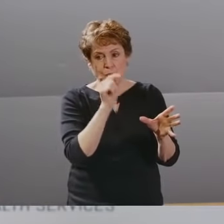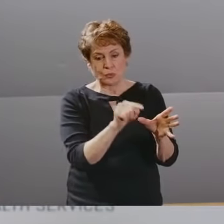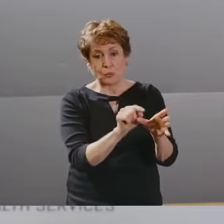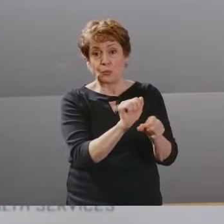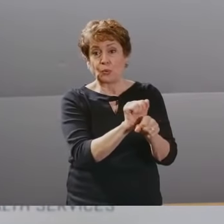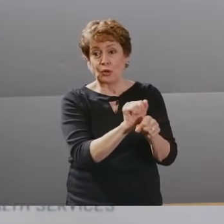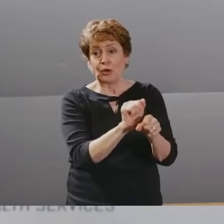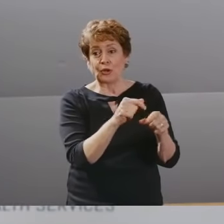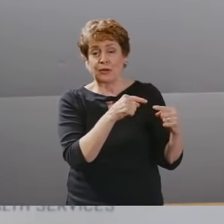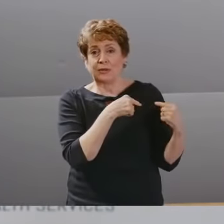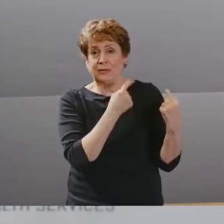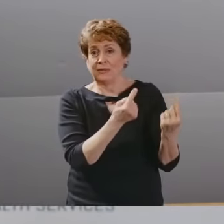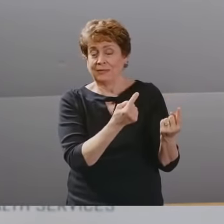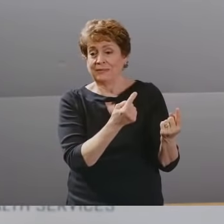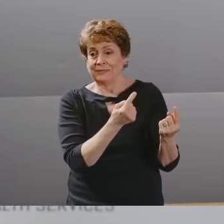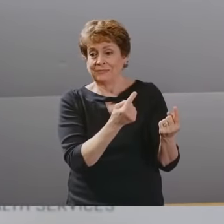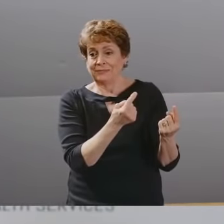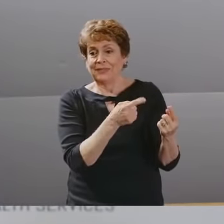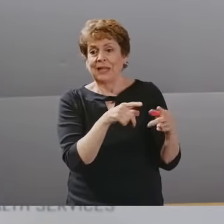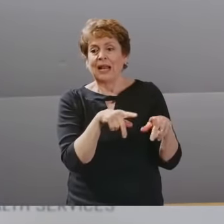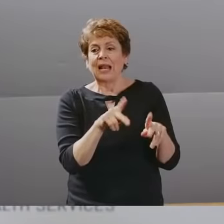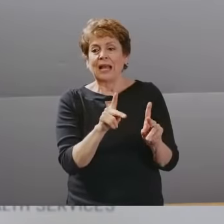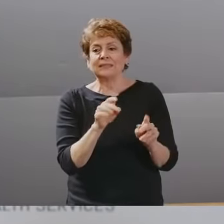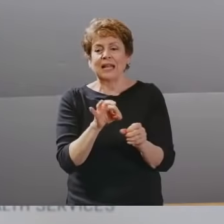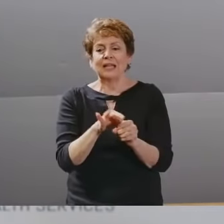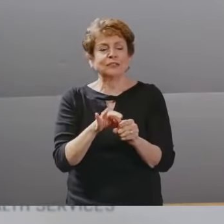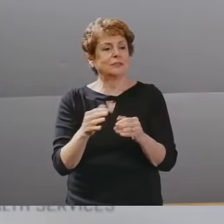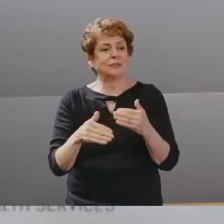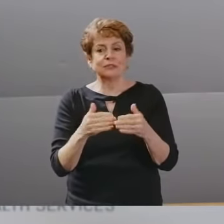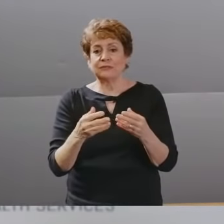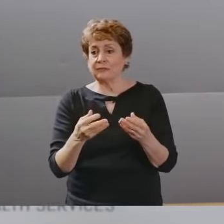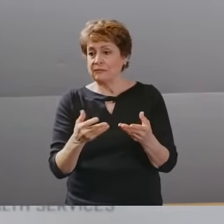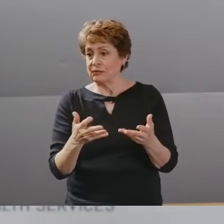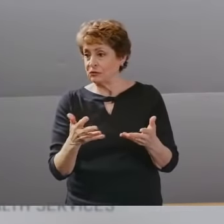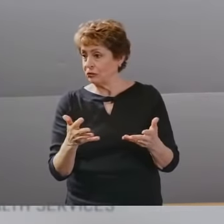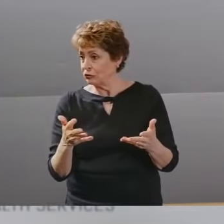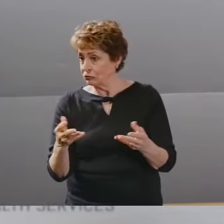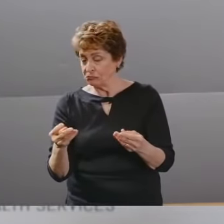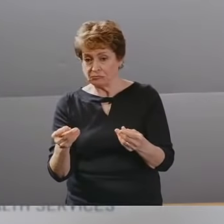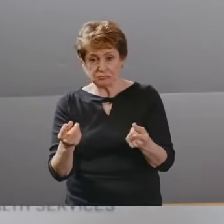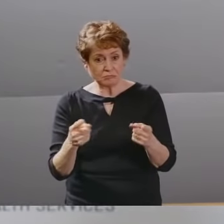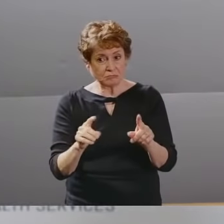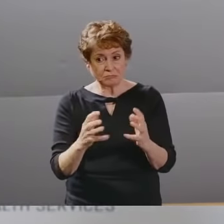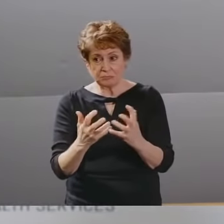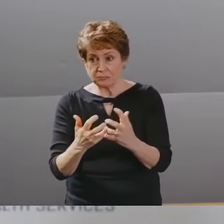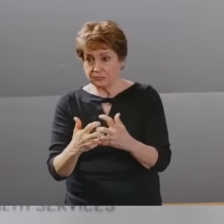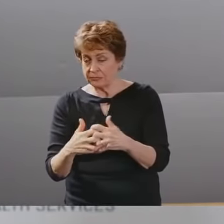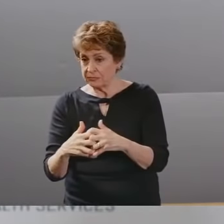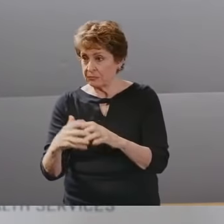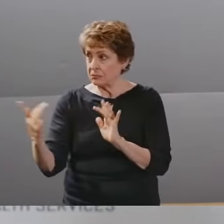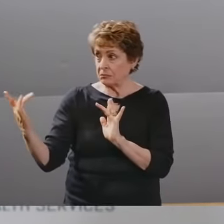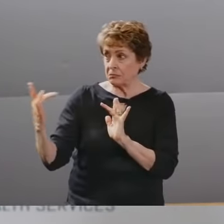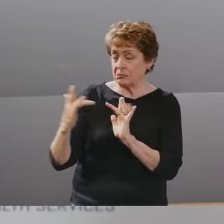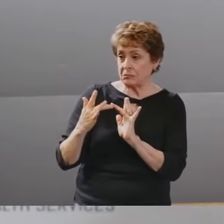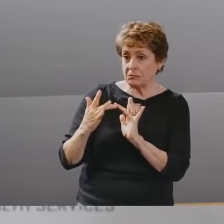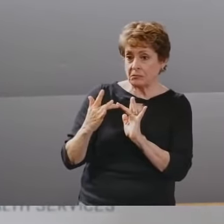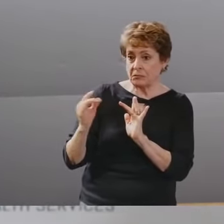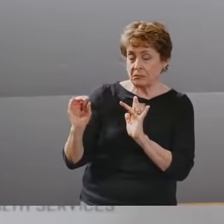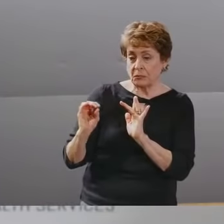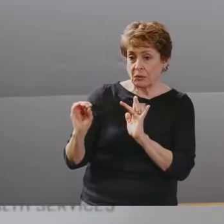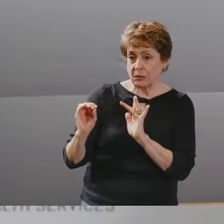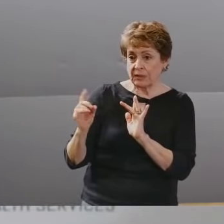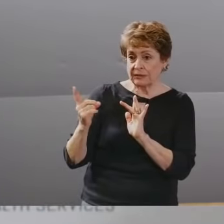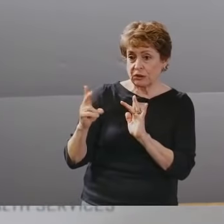election process play out in terms of the legal challenges. But no one's reached out. And Dr. Christ, do you want to talk a little bit about